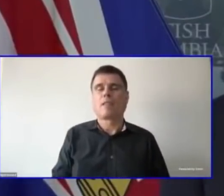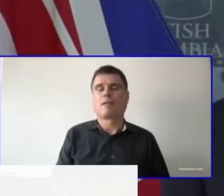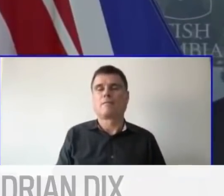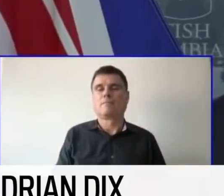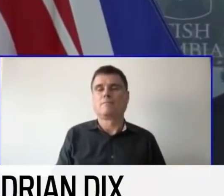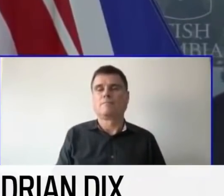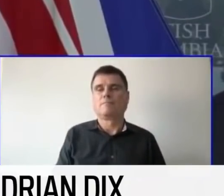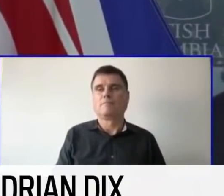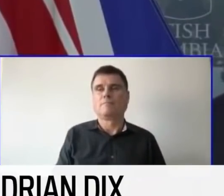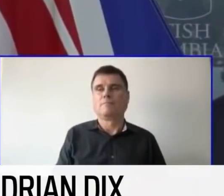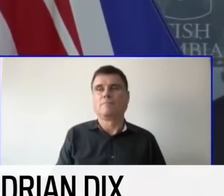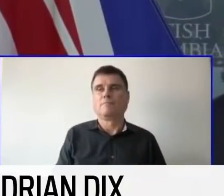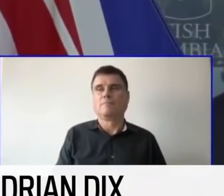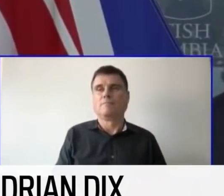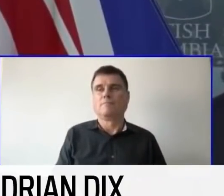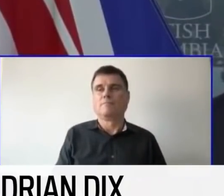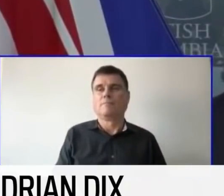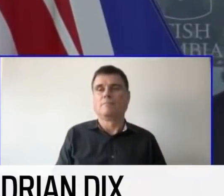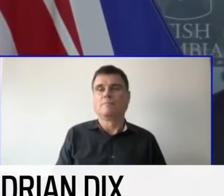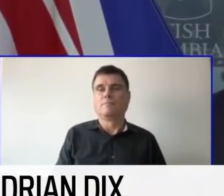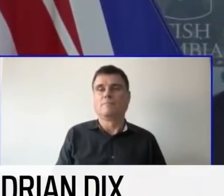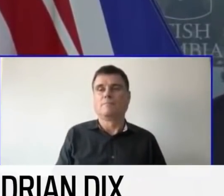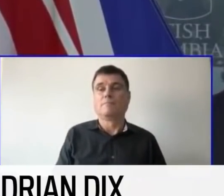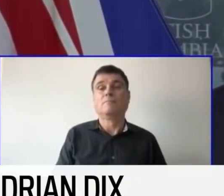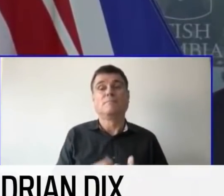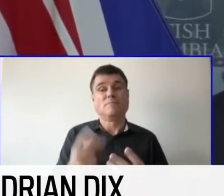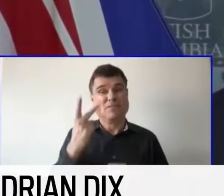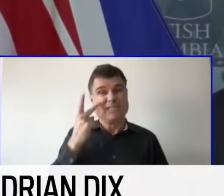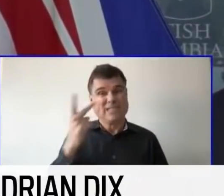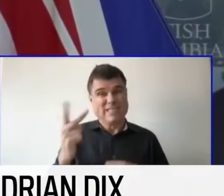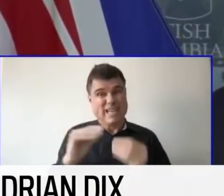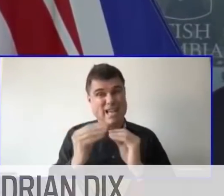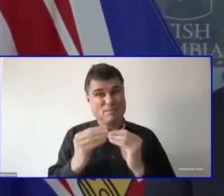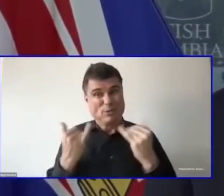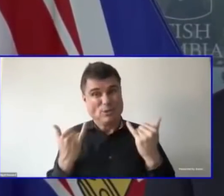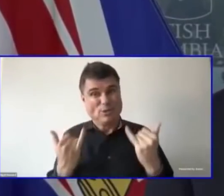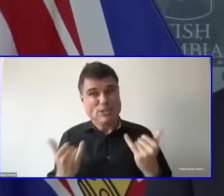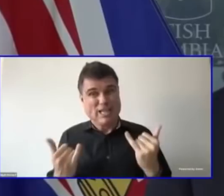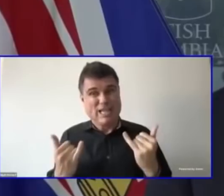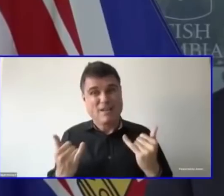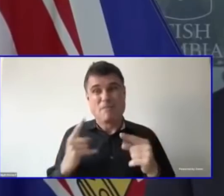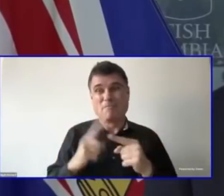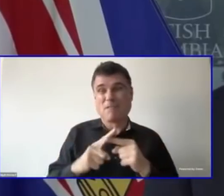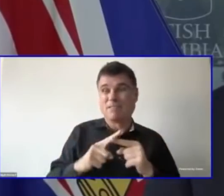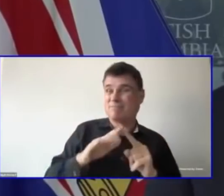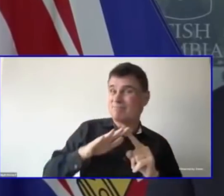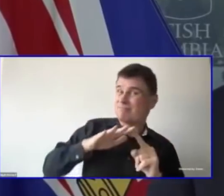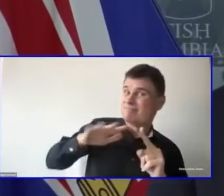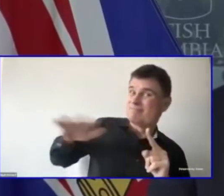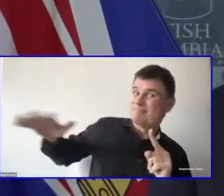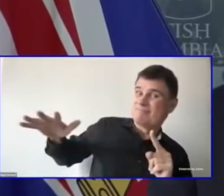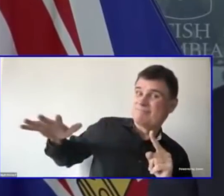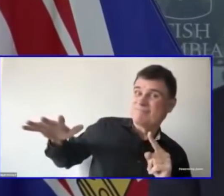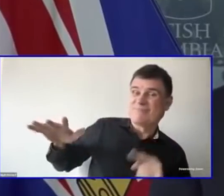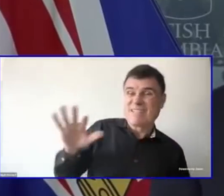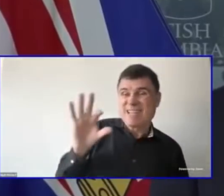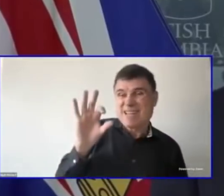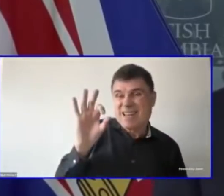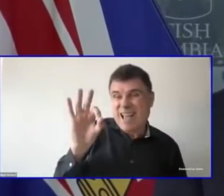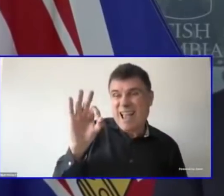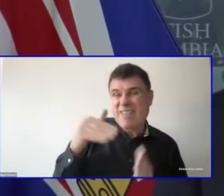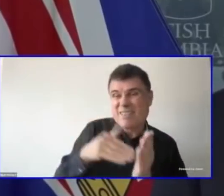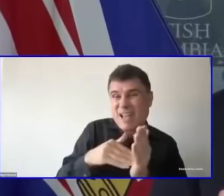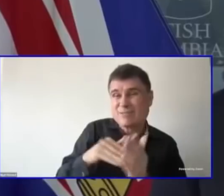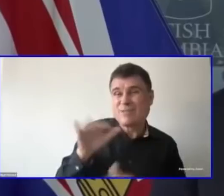in the numbers here and everywhere else in the last week, 9,500 cases announced in Ontario today. Have